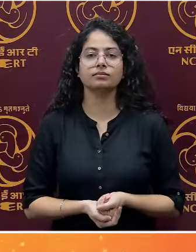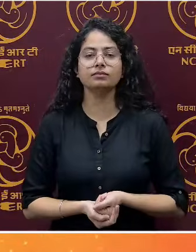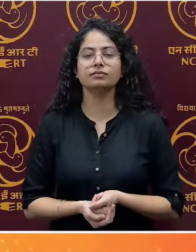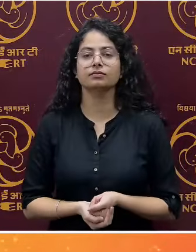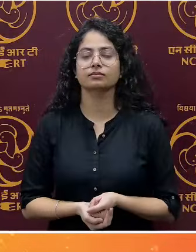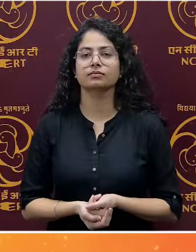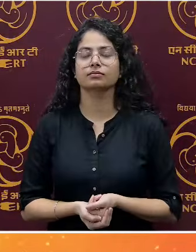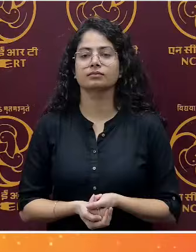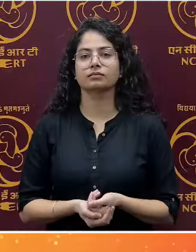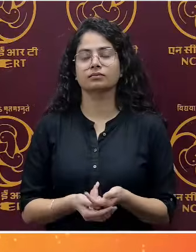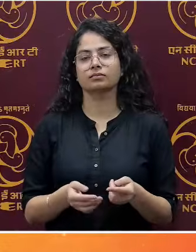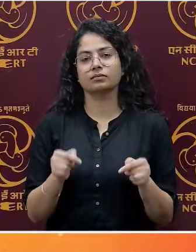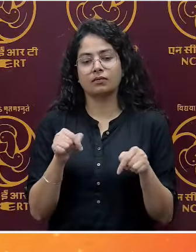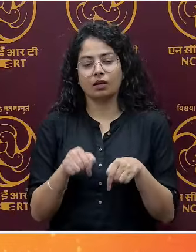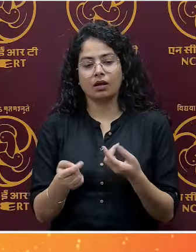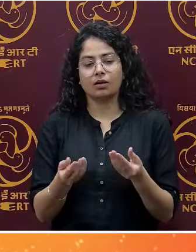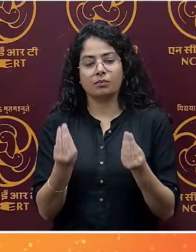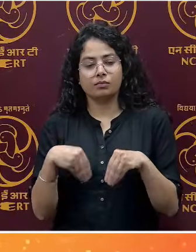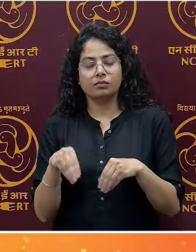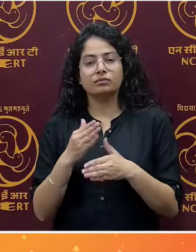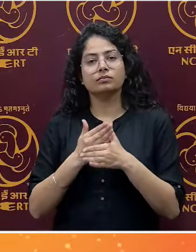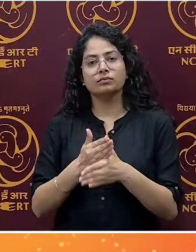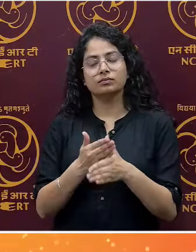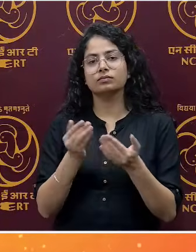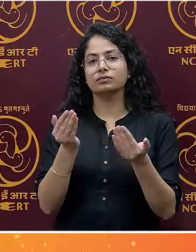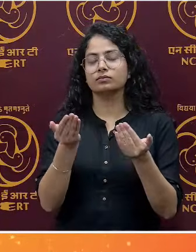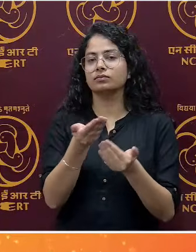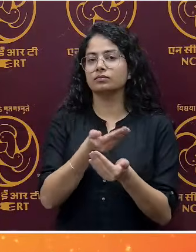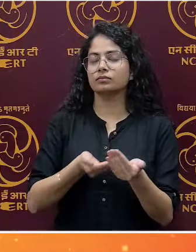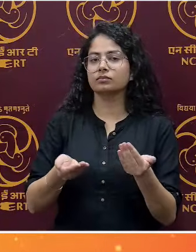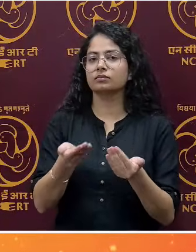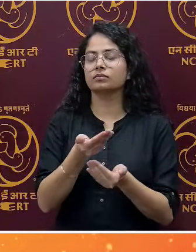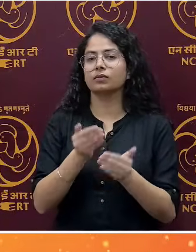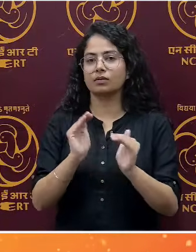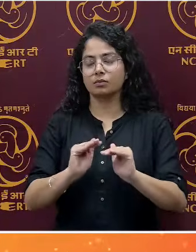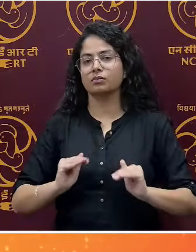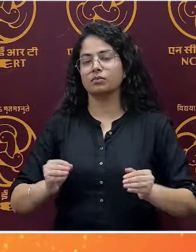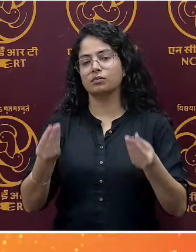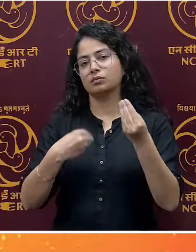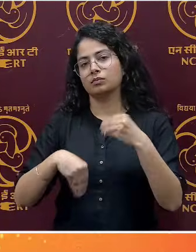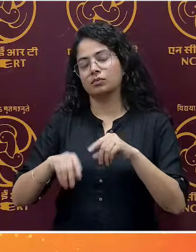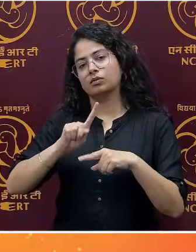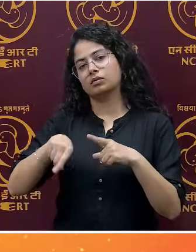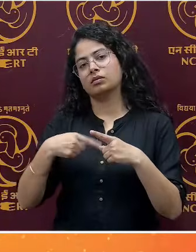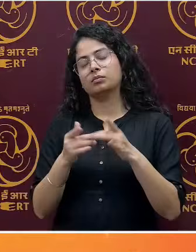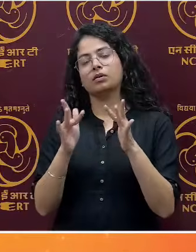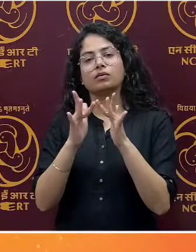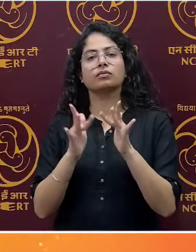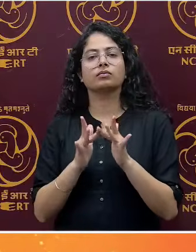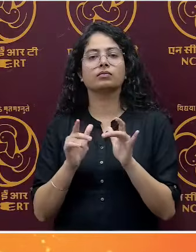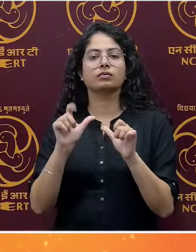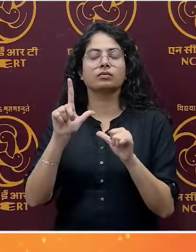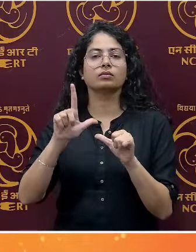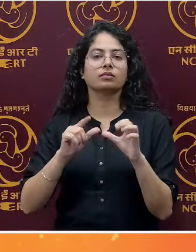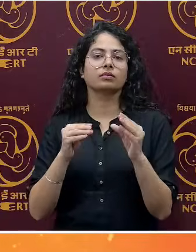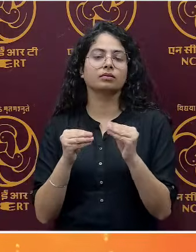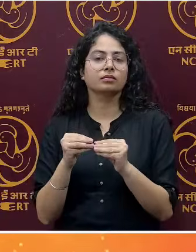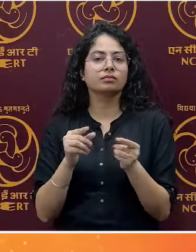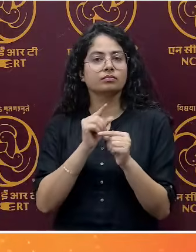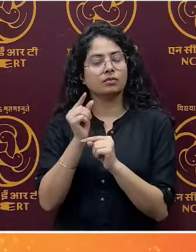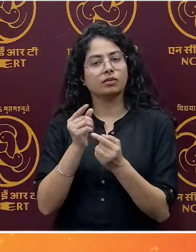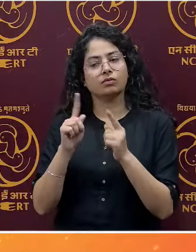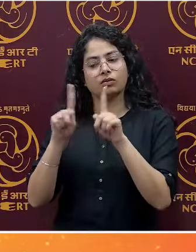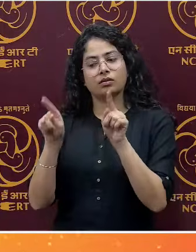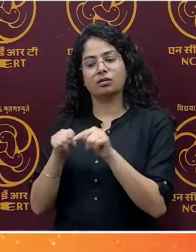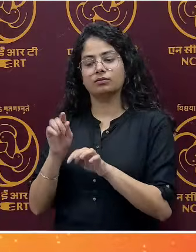ma'am, what else you want to share with all our viewers, ma'am, all these students out there who wants to know more about virtual lab, how they can use virtual lab for computer